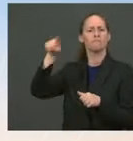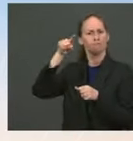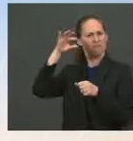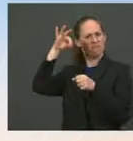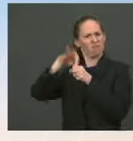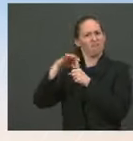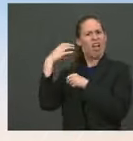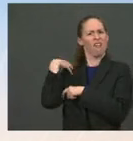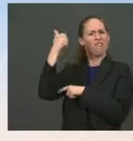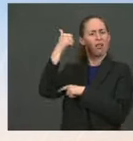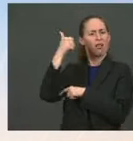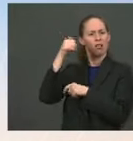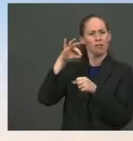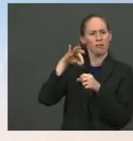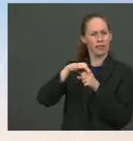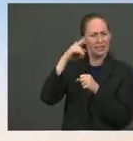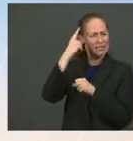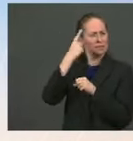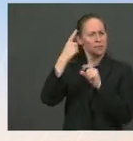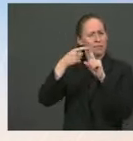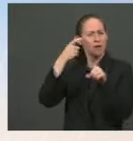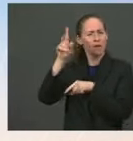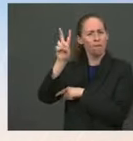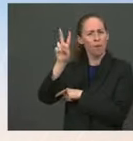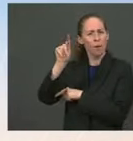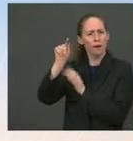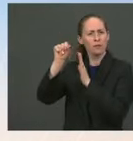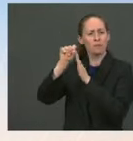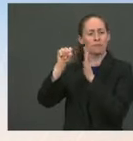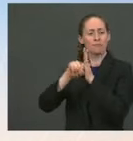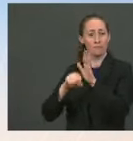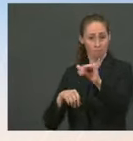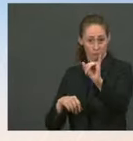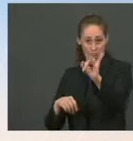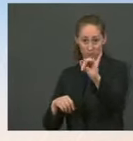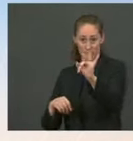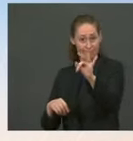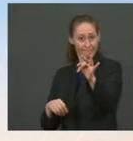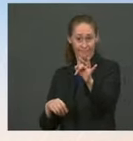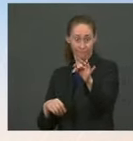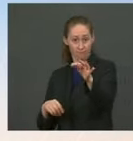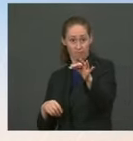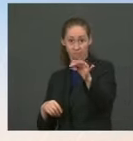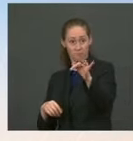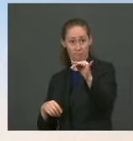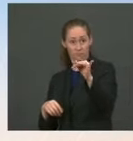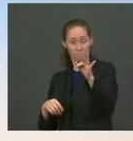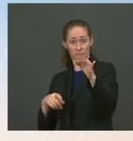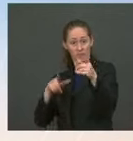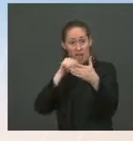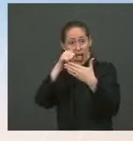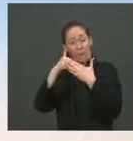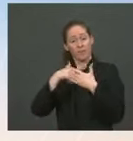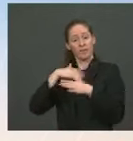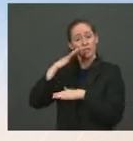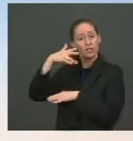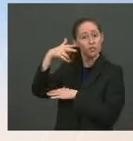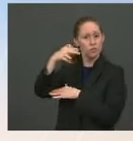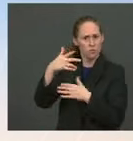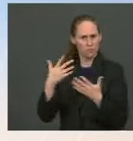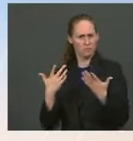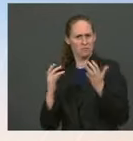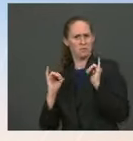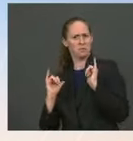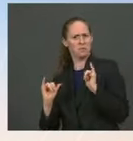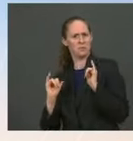officials in Vermont that he would put a pistol in their mouths and pull the trigger. None of these cases that we documented, and none of them